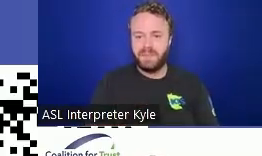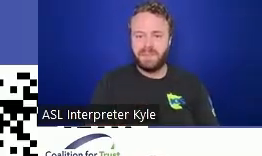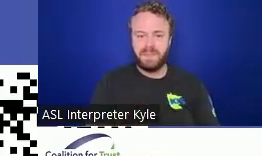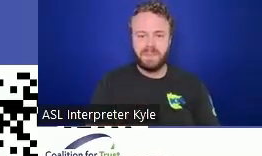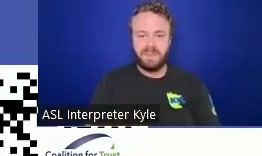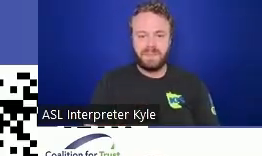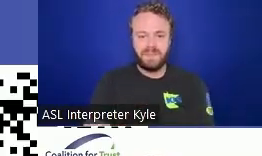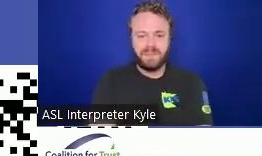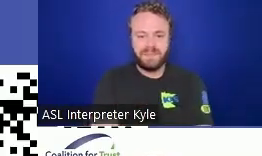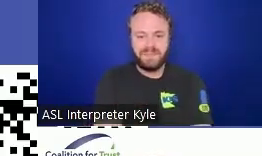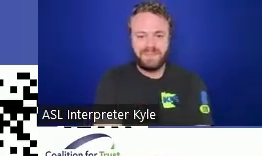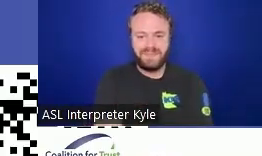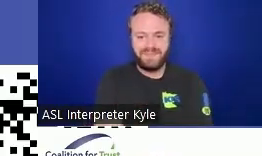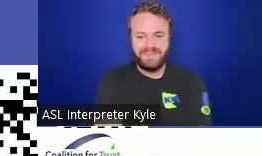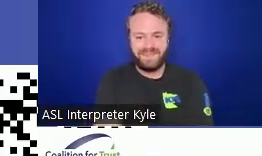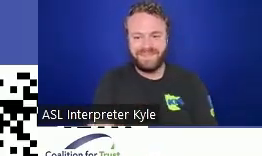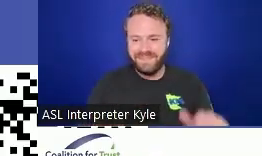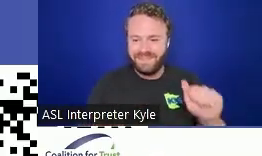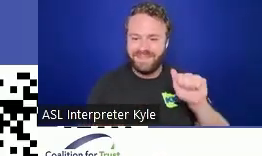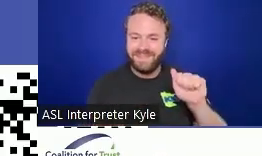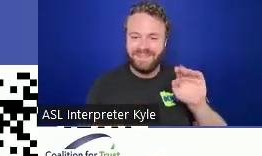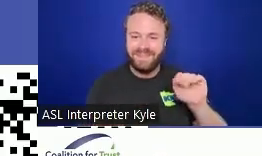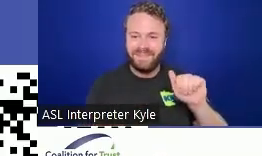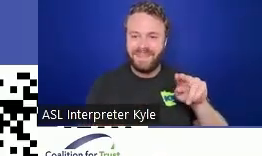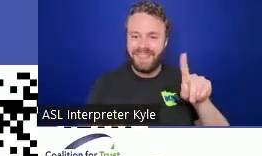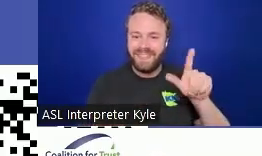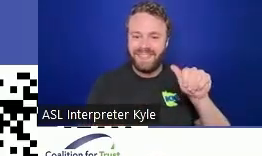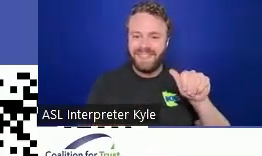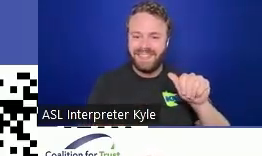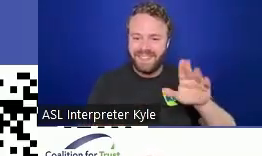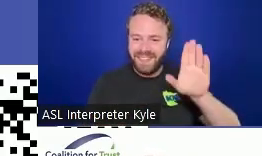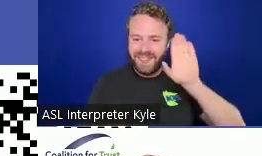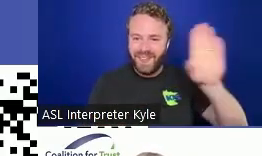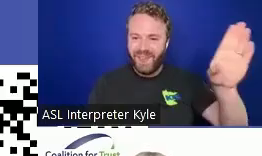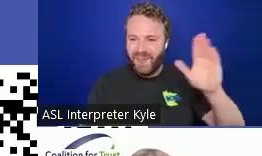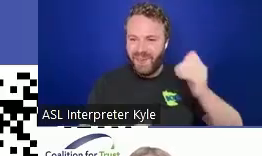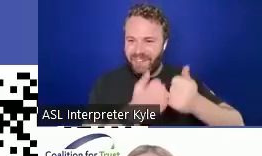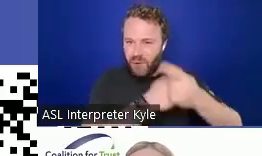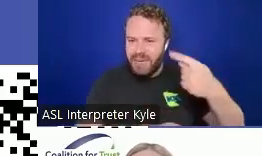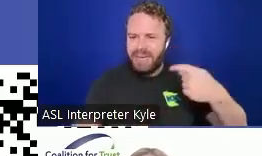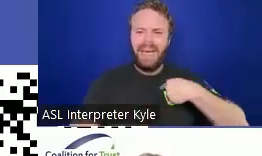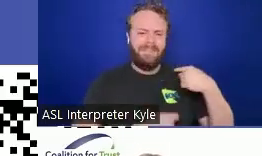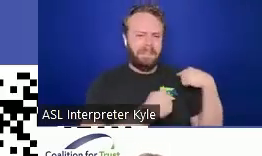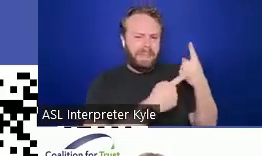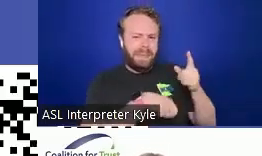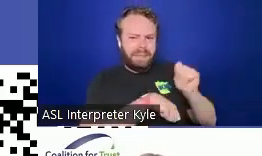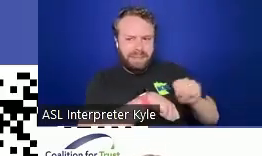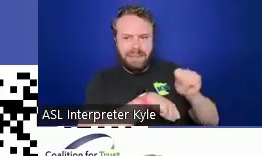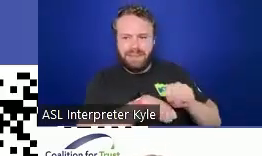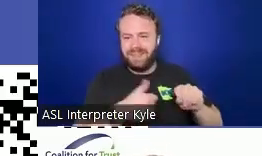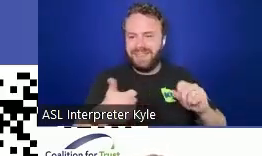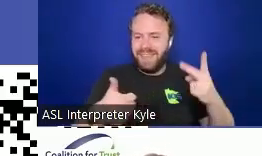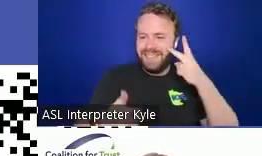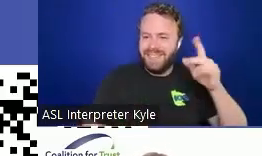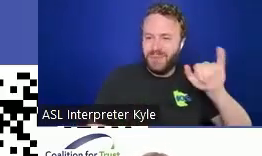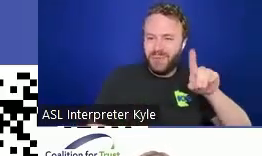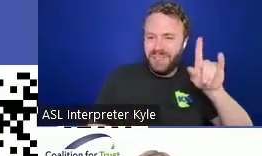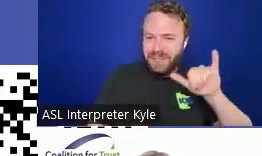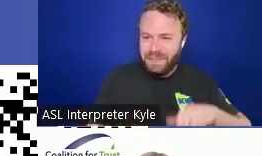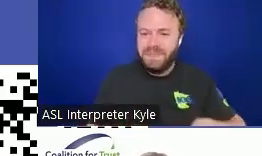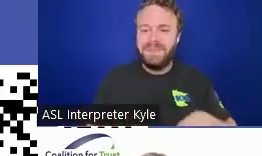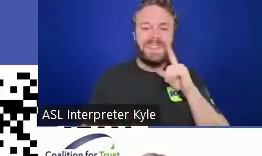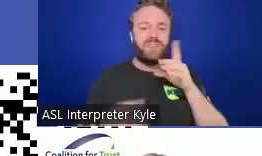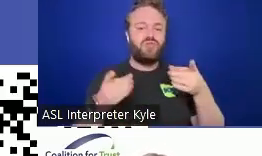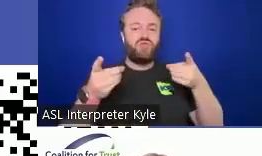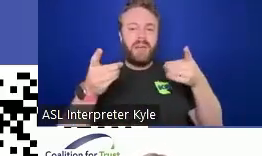Sure. Thank you so much. Hi, everyone. I've been working on the back end of things, but Amanda Kwong, Director of the Public Health Communications Collaborative.